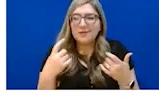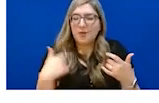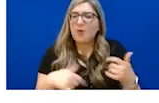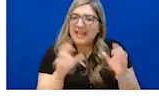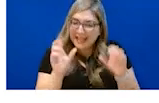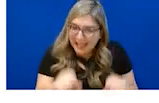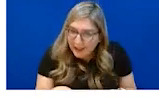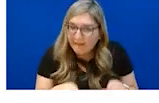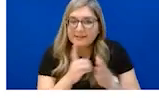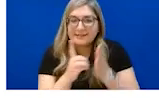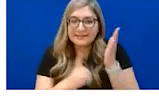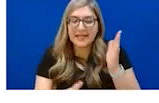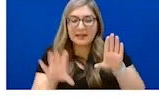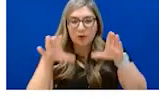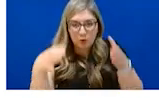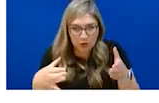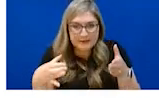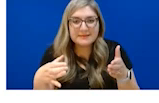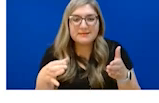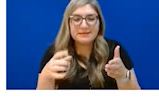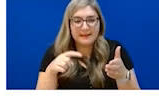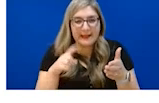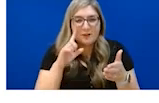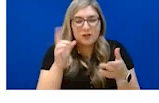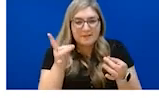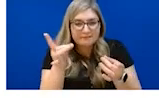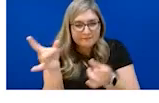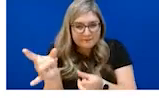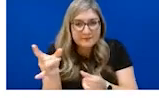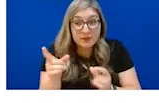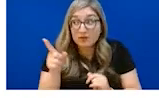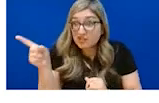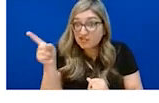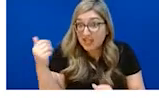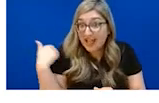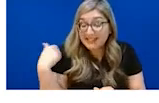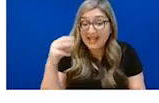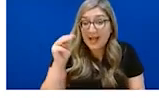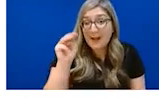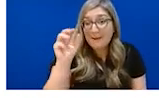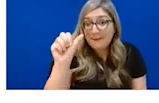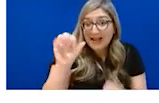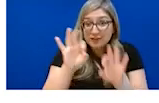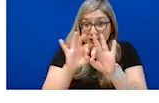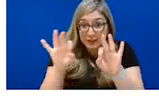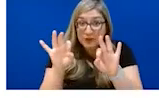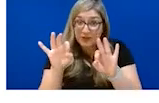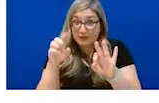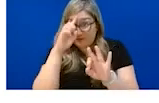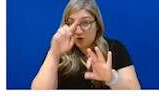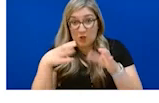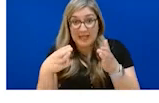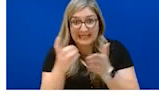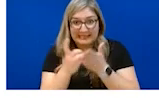As I said, she has a master's in instructional design, right? There's several different formulas you can apply to how you design a course and all